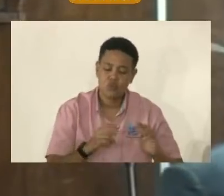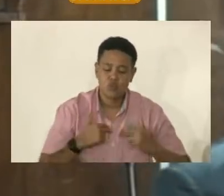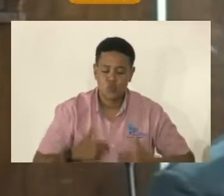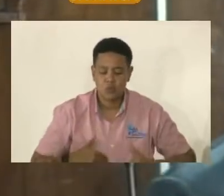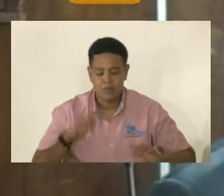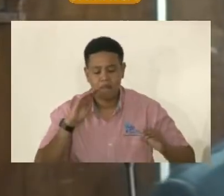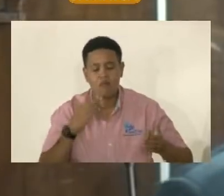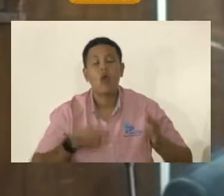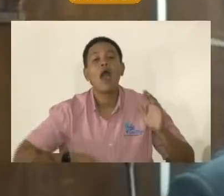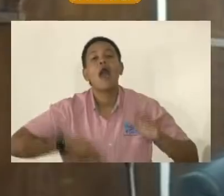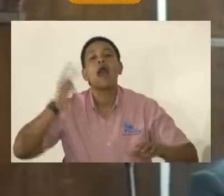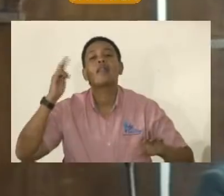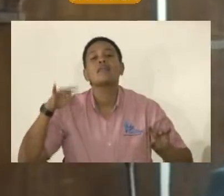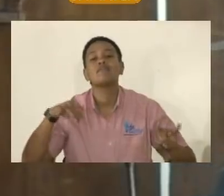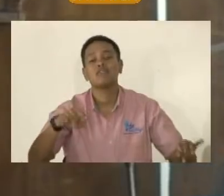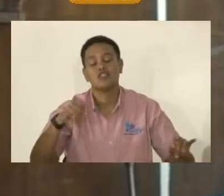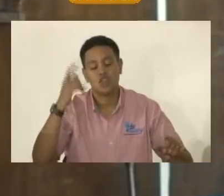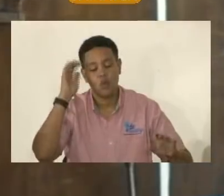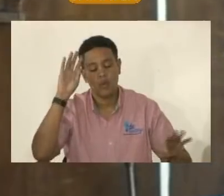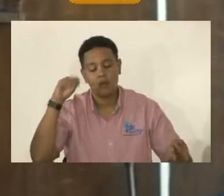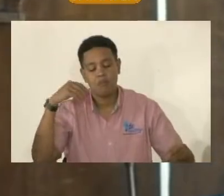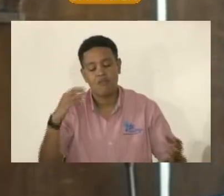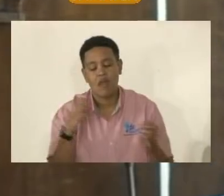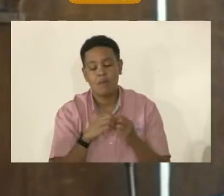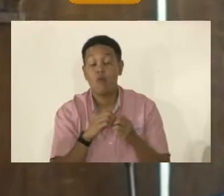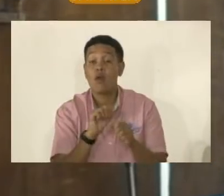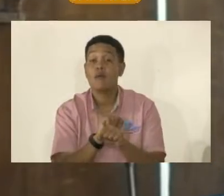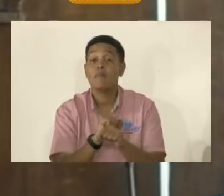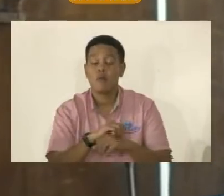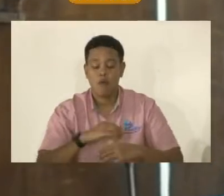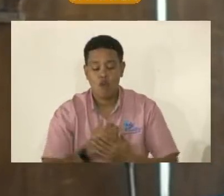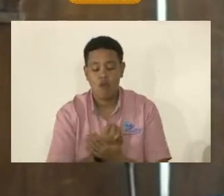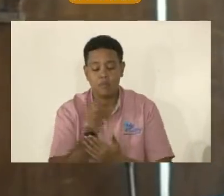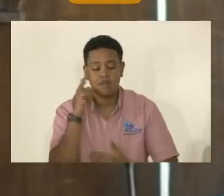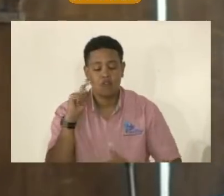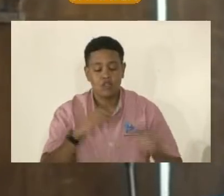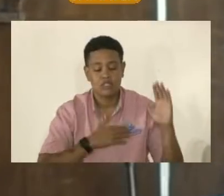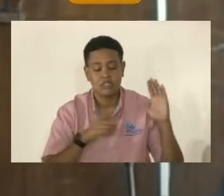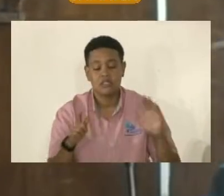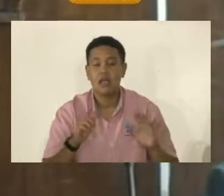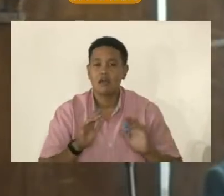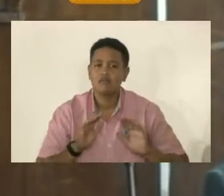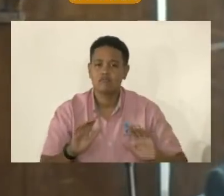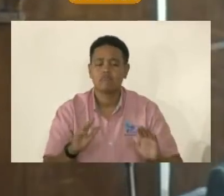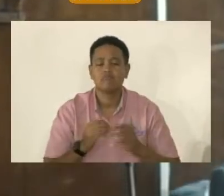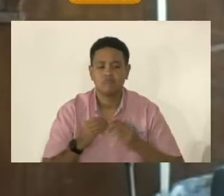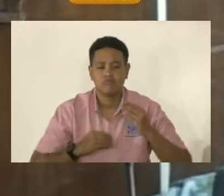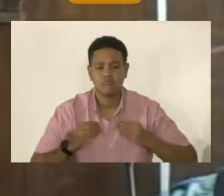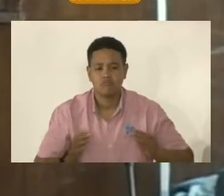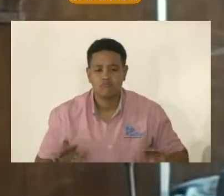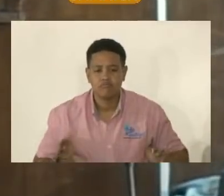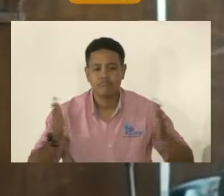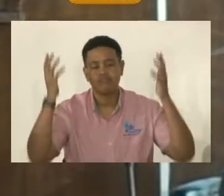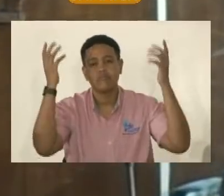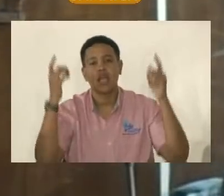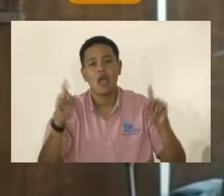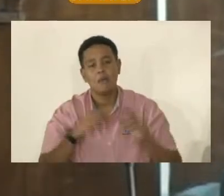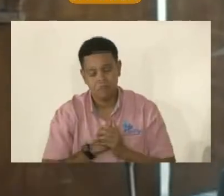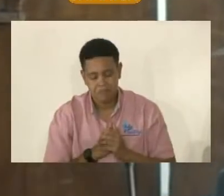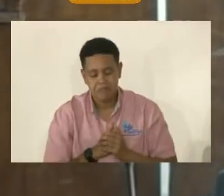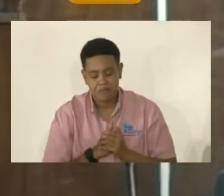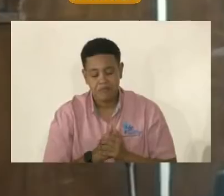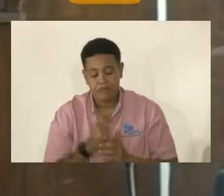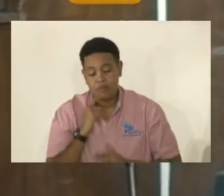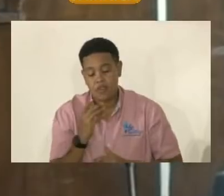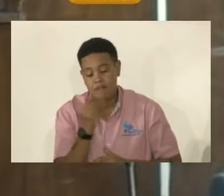and highly efficient, and will provide greater employment opportunities for citizens and drive economic growth. A